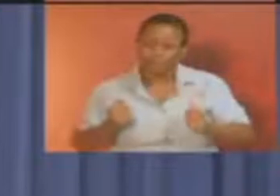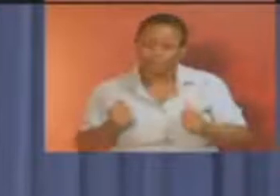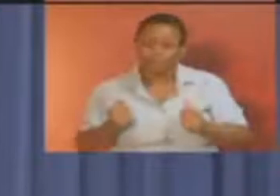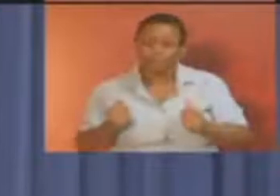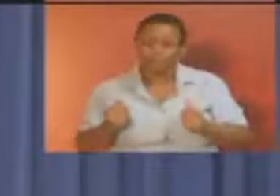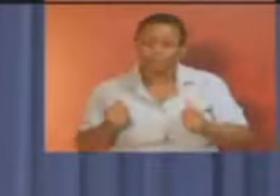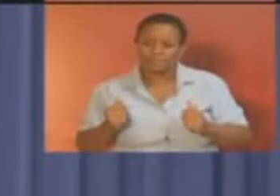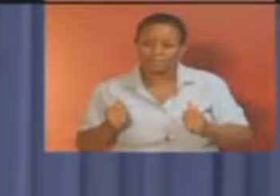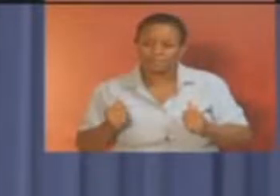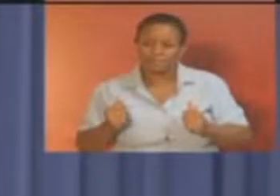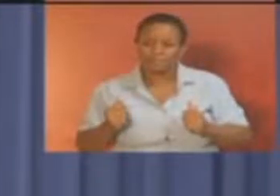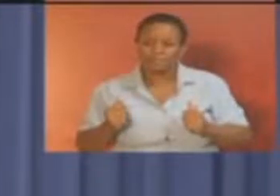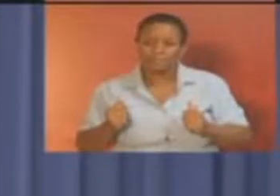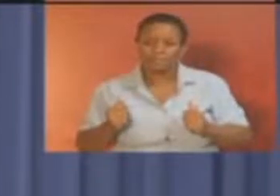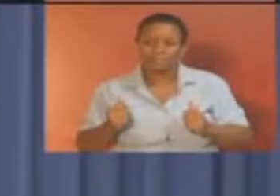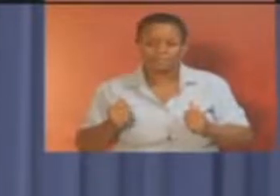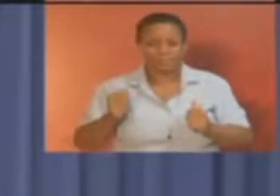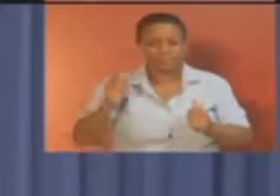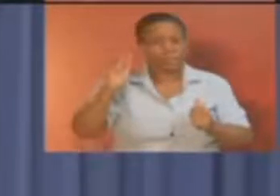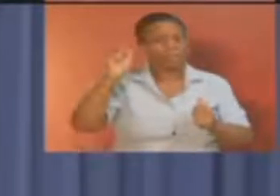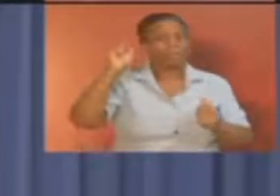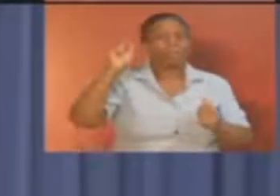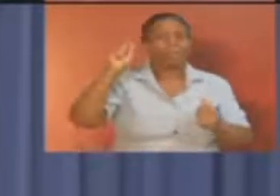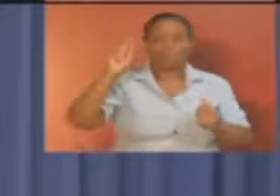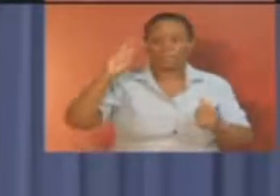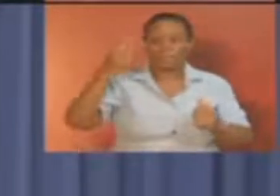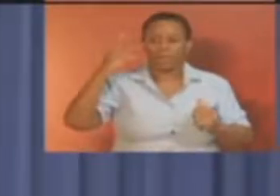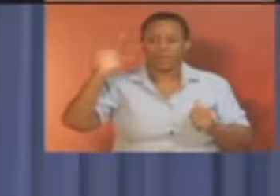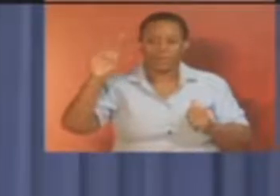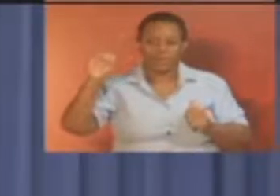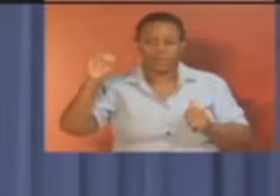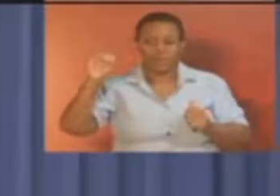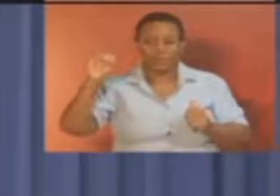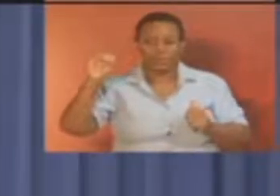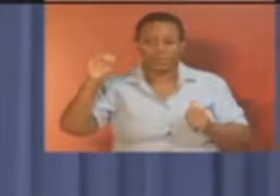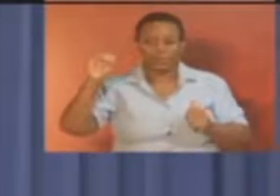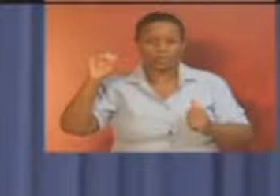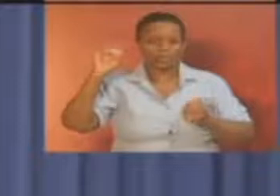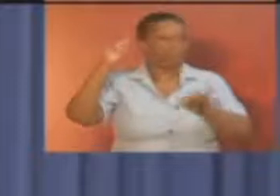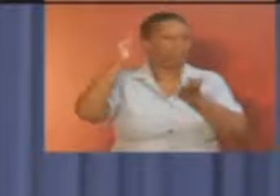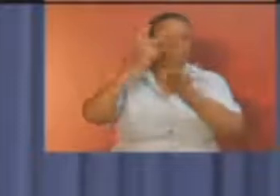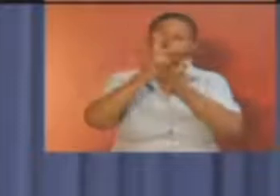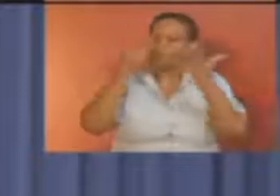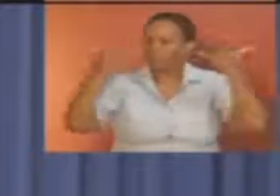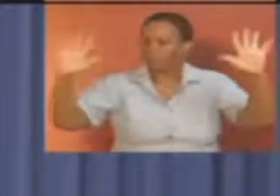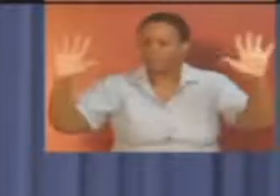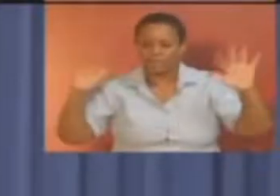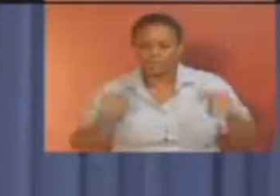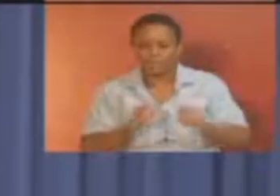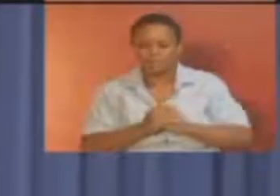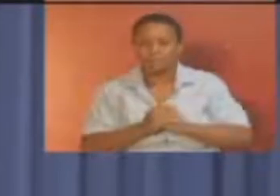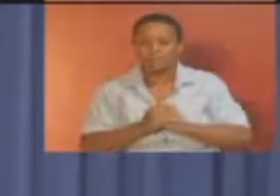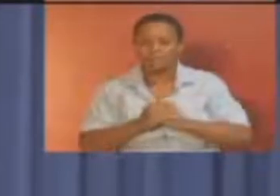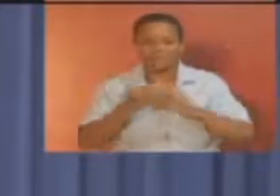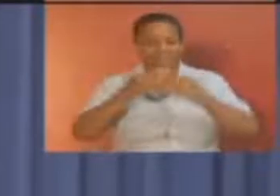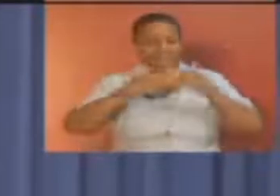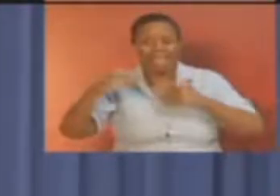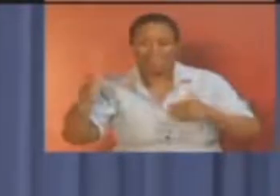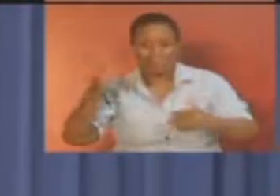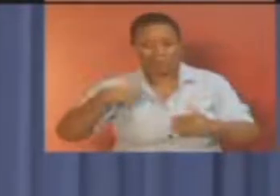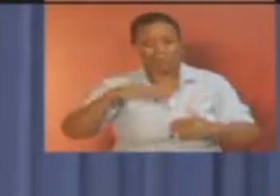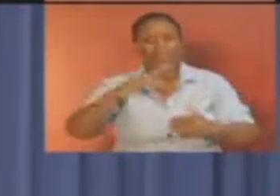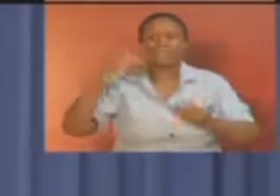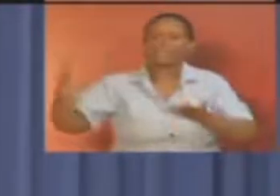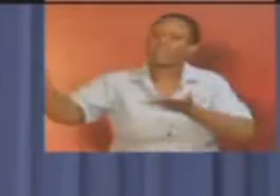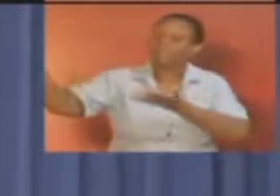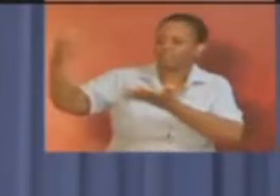had to come from the WHO. From day one, I told you, as Prime Minister, I will not authorize